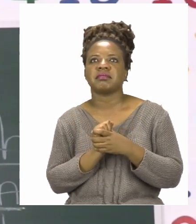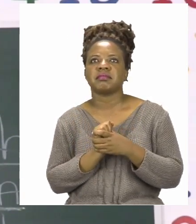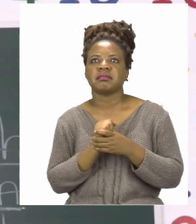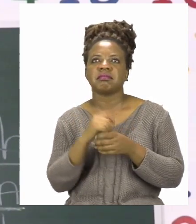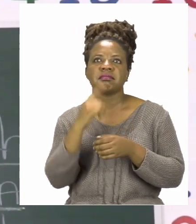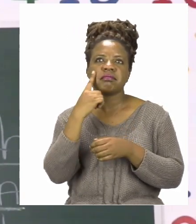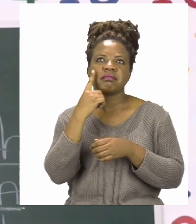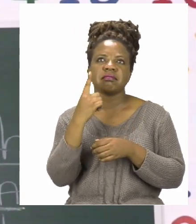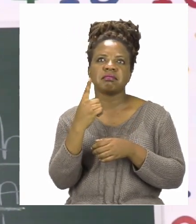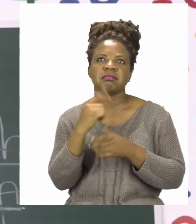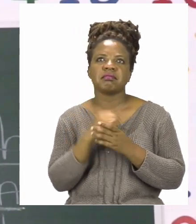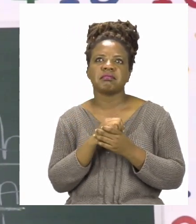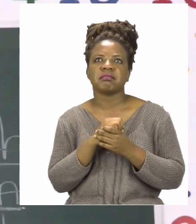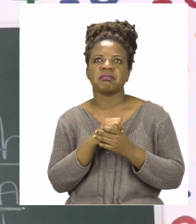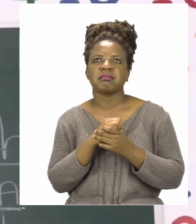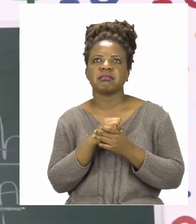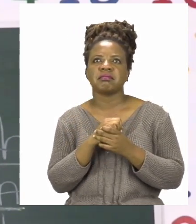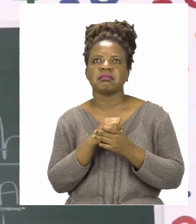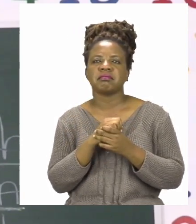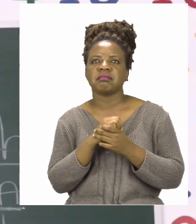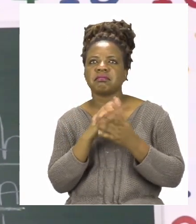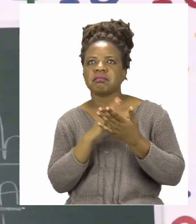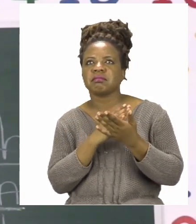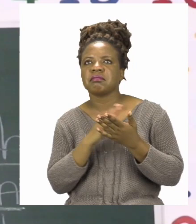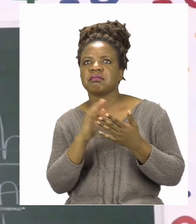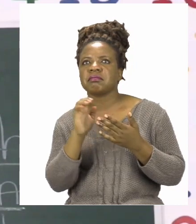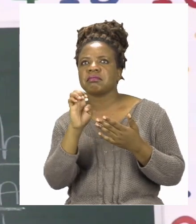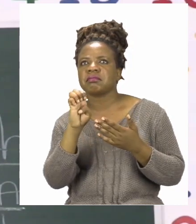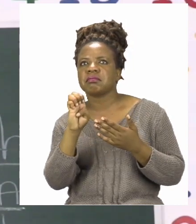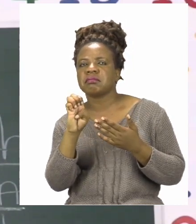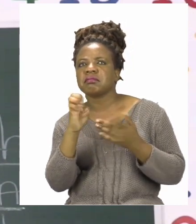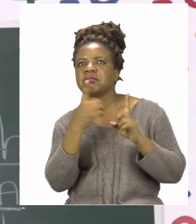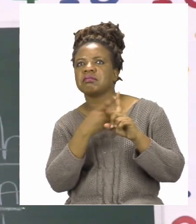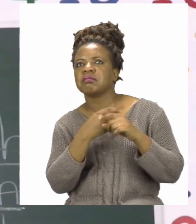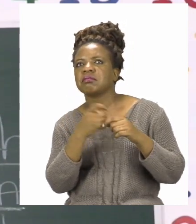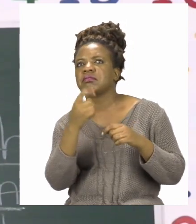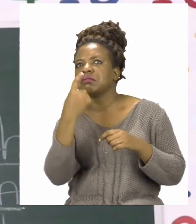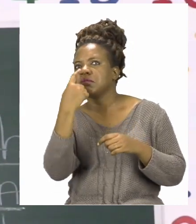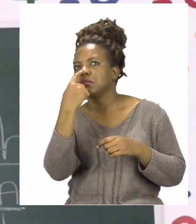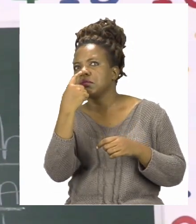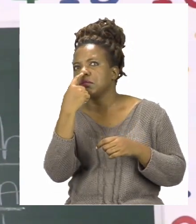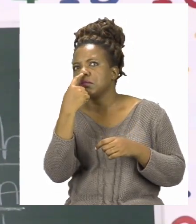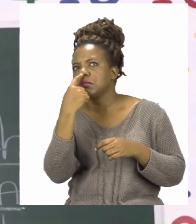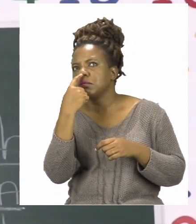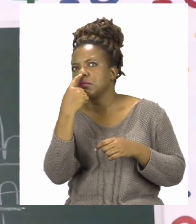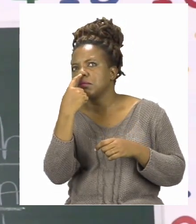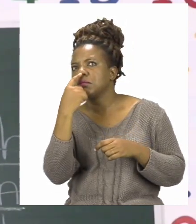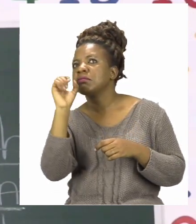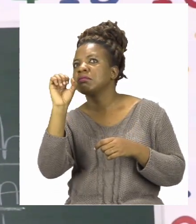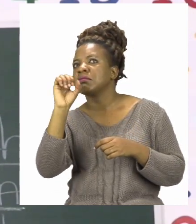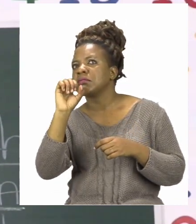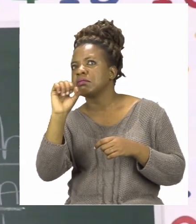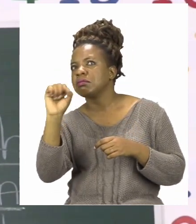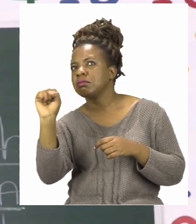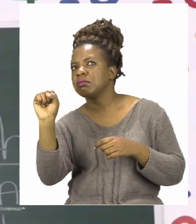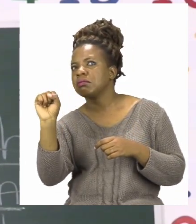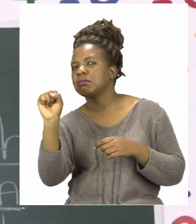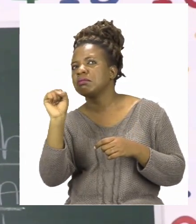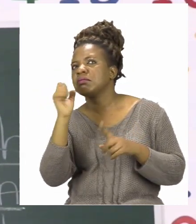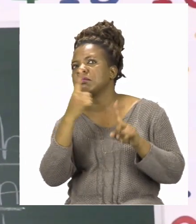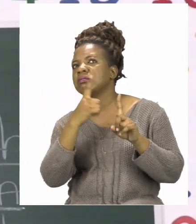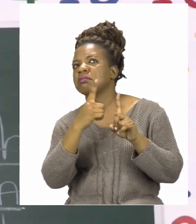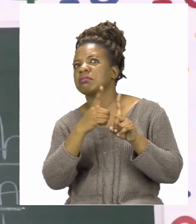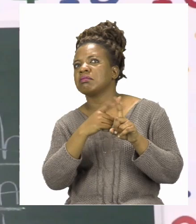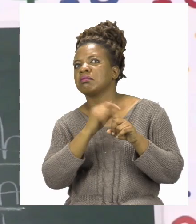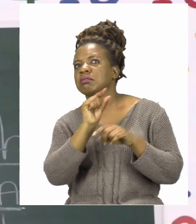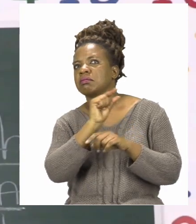check closely, we have shared our E from the word nose and our S from the word hands.